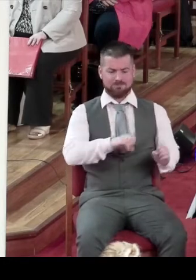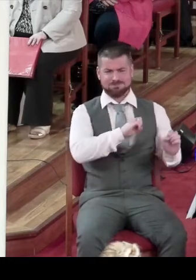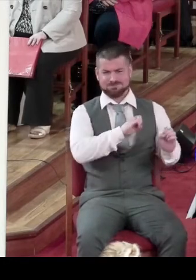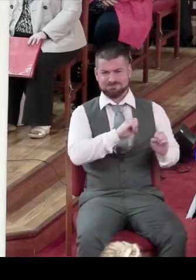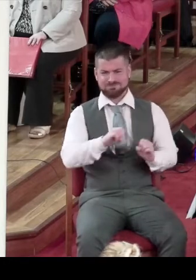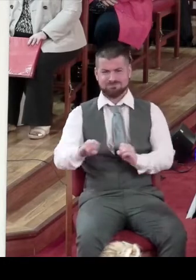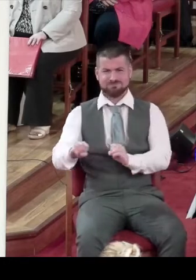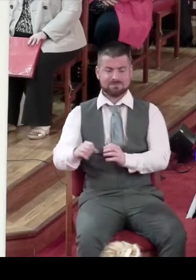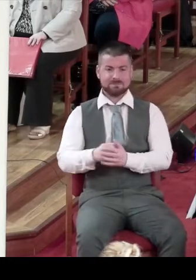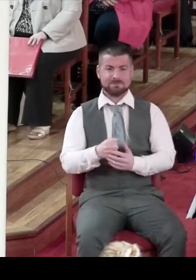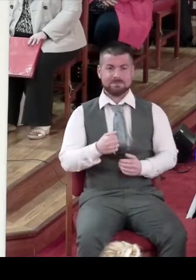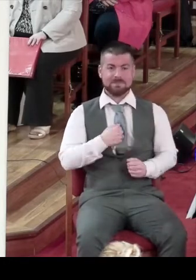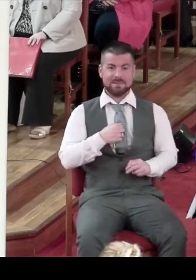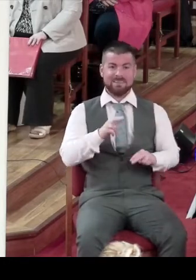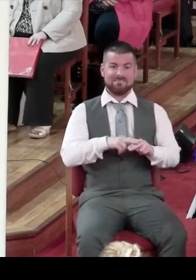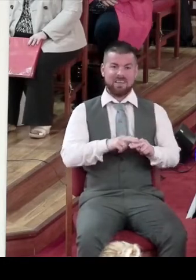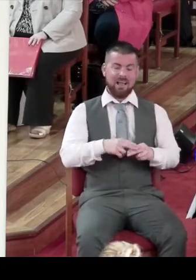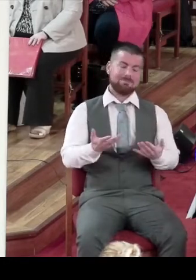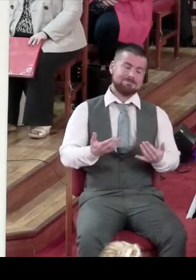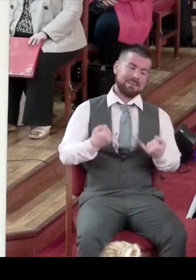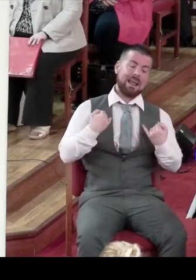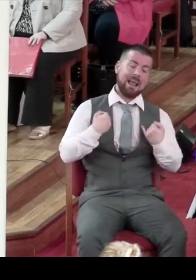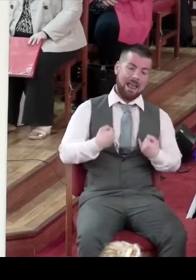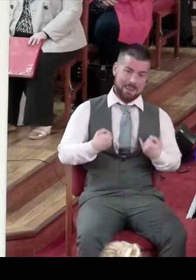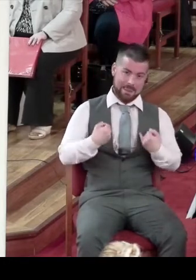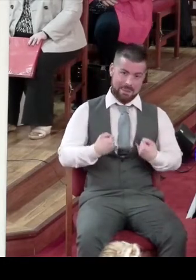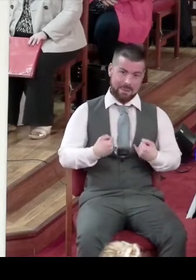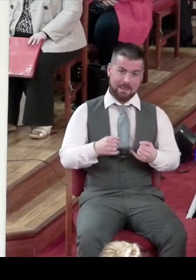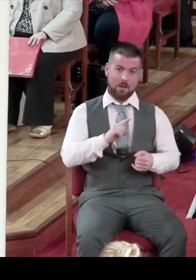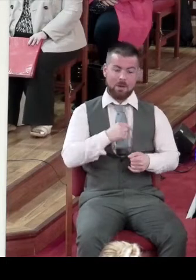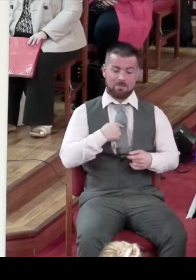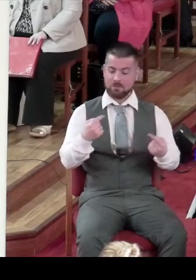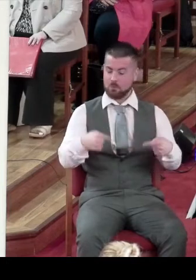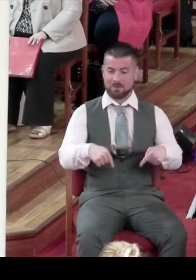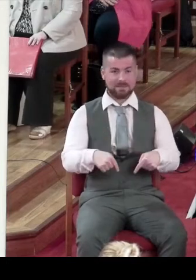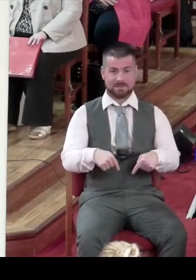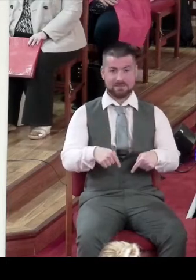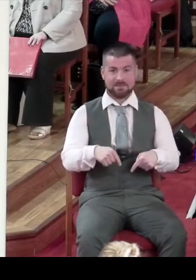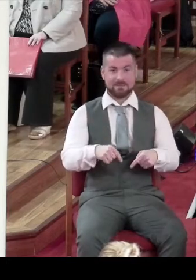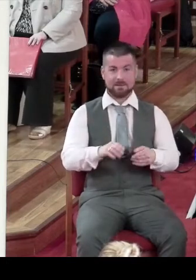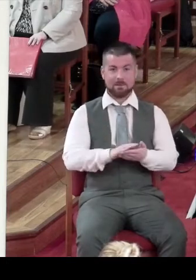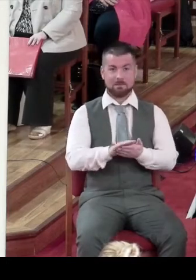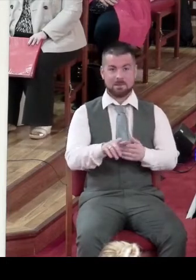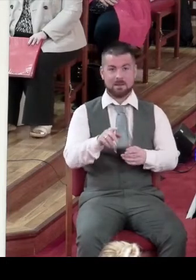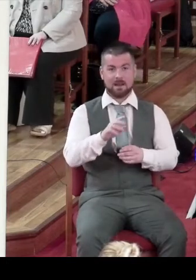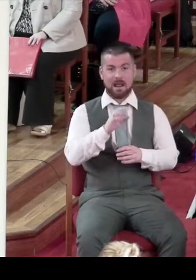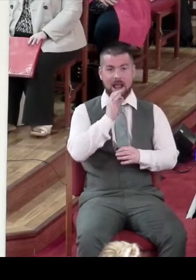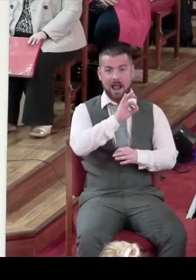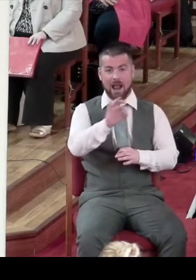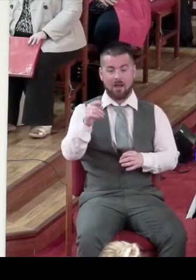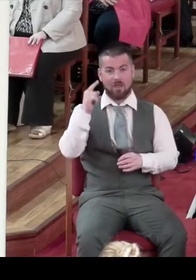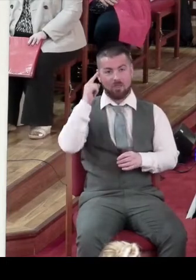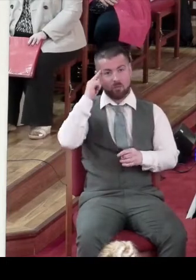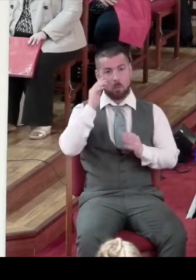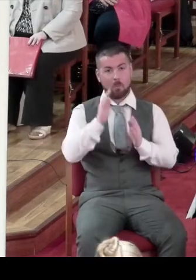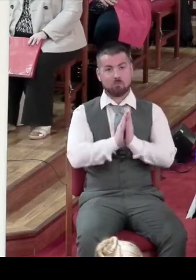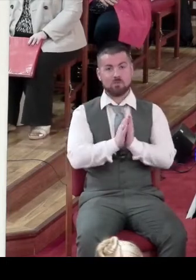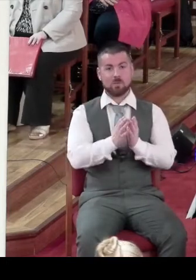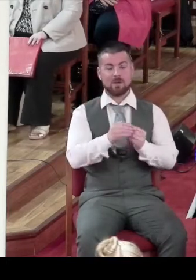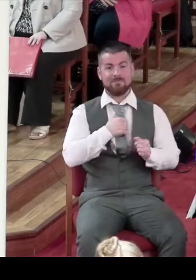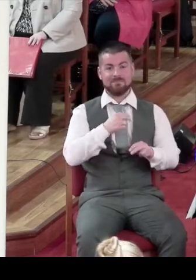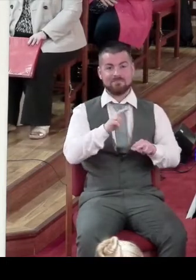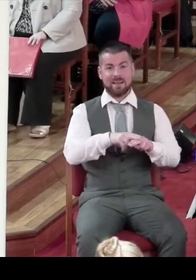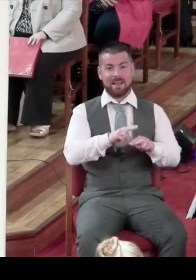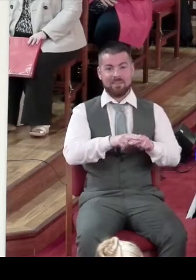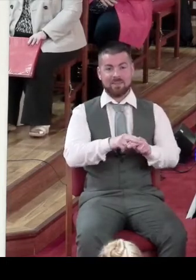while. His dad has been unwell, and so we ask you to convey to him that we'll be remembering him in our prayers,